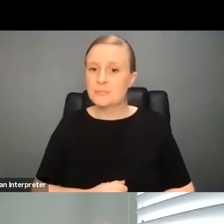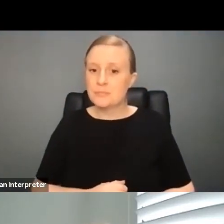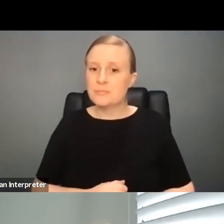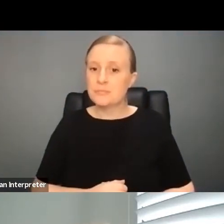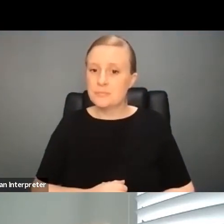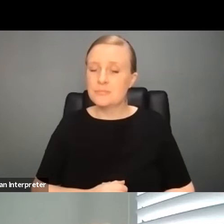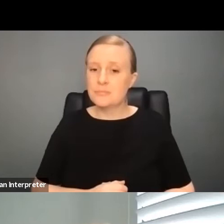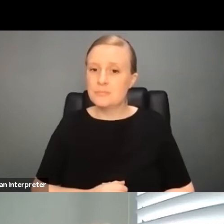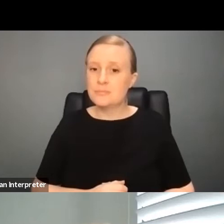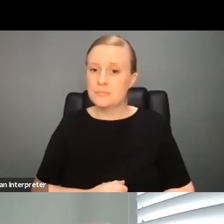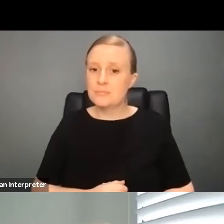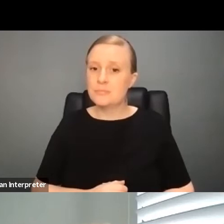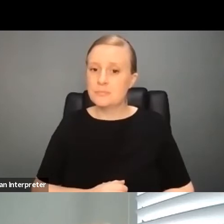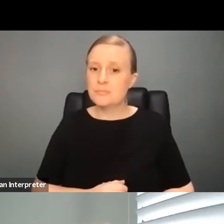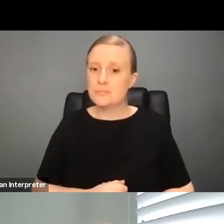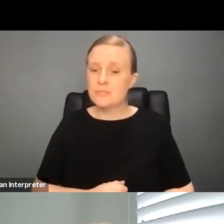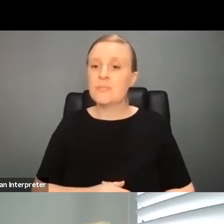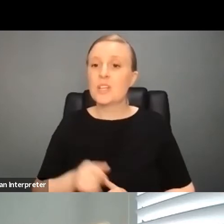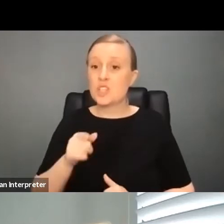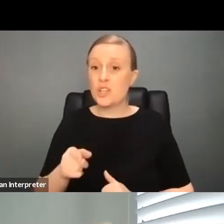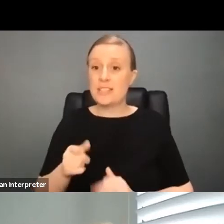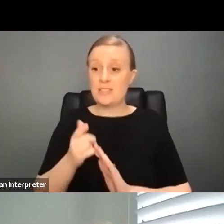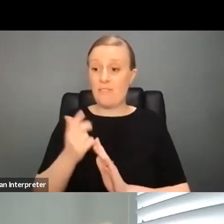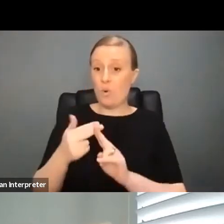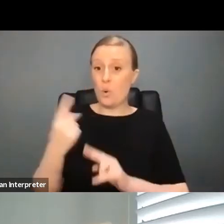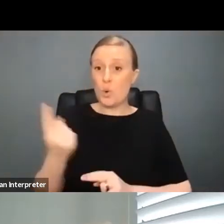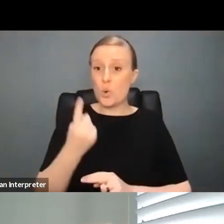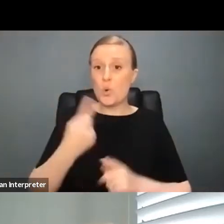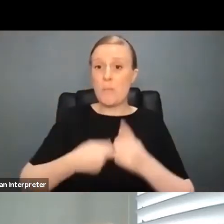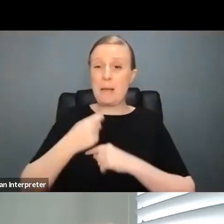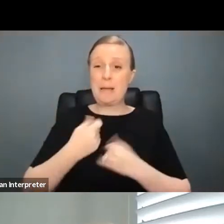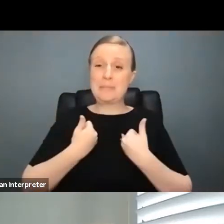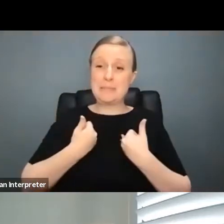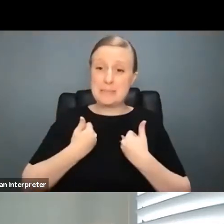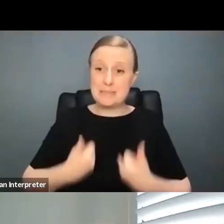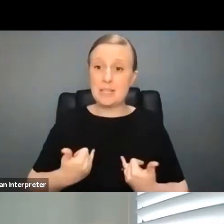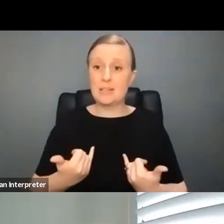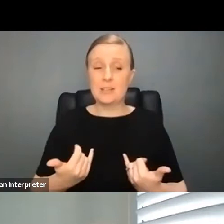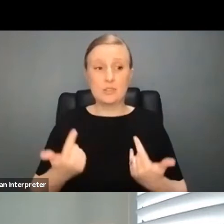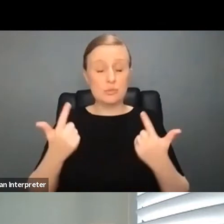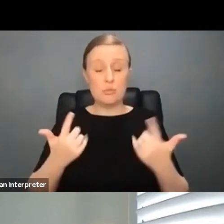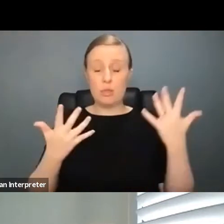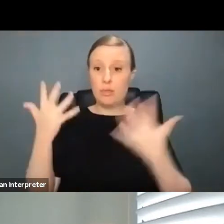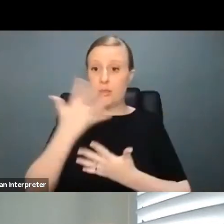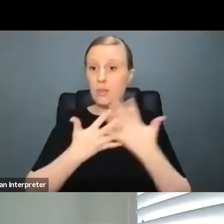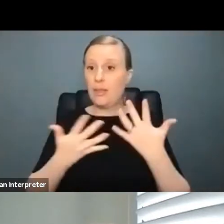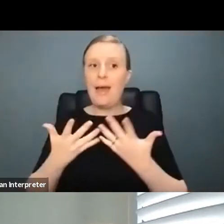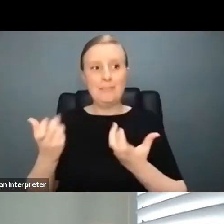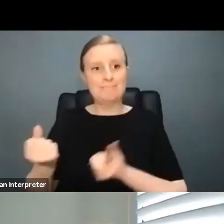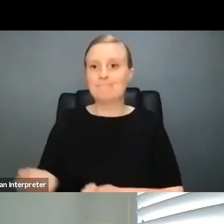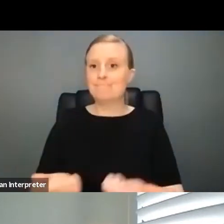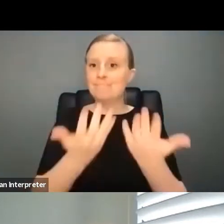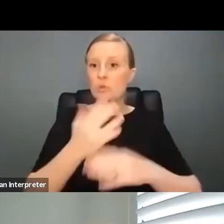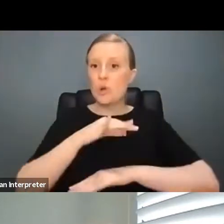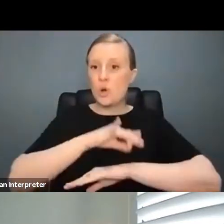does represent people that become unwell enough to need to go to an emergency department. And most of those people, well, a large